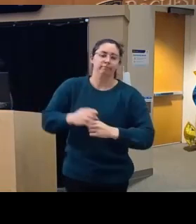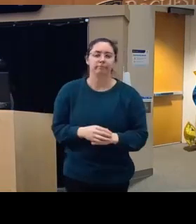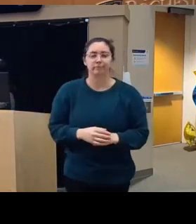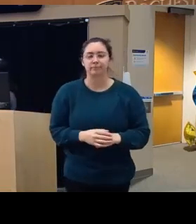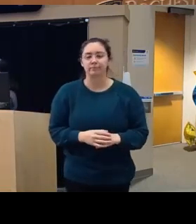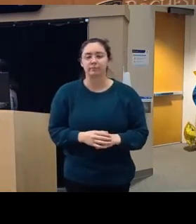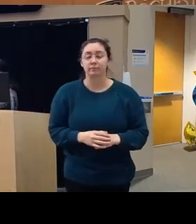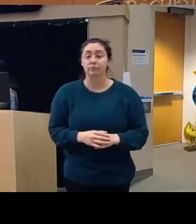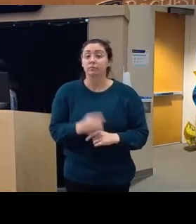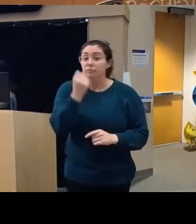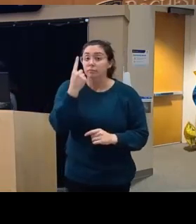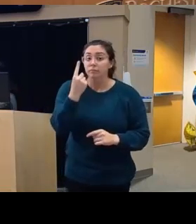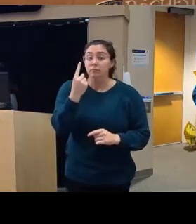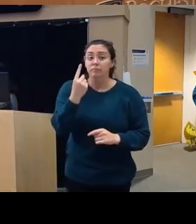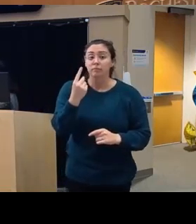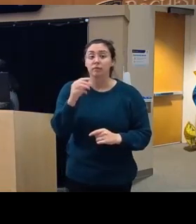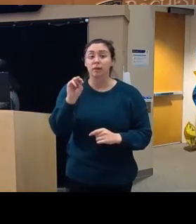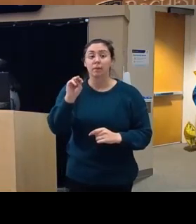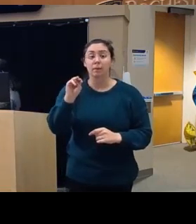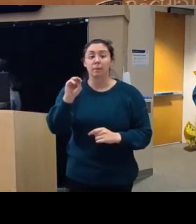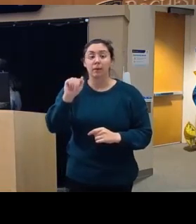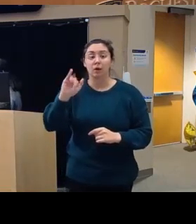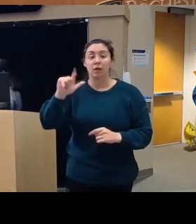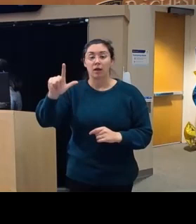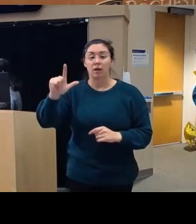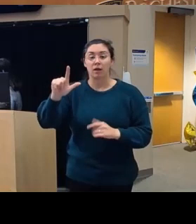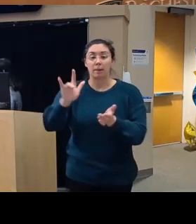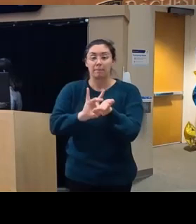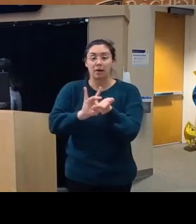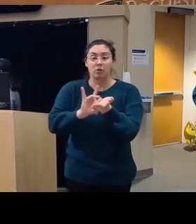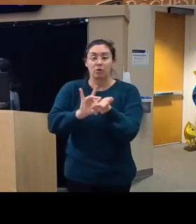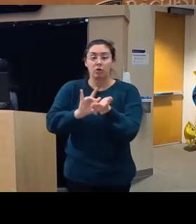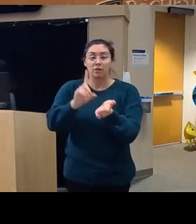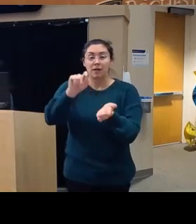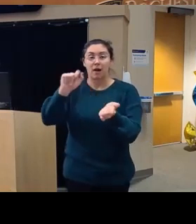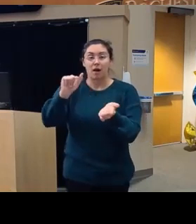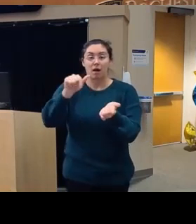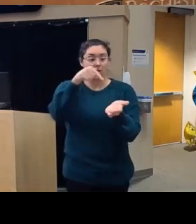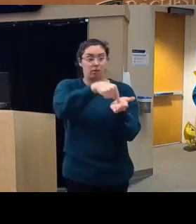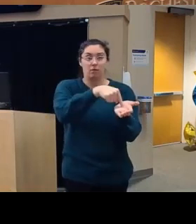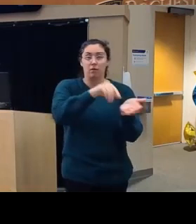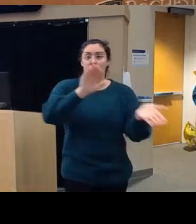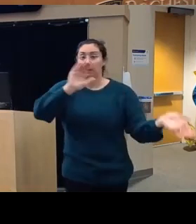essentially using Maryland Medicaid data as an example and comparing it